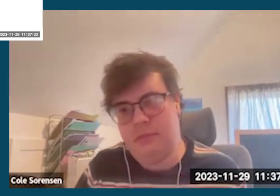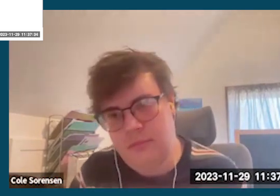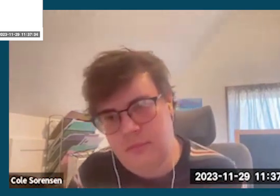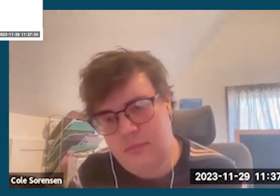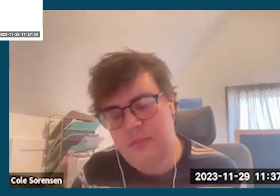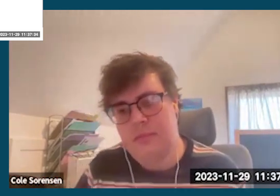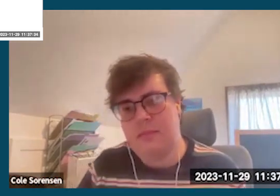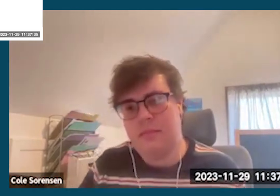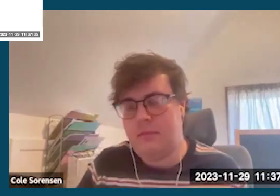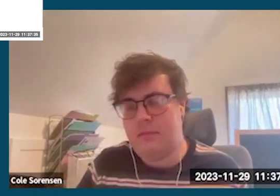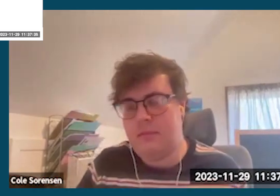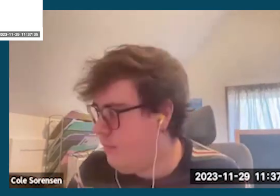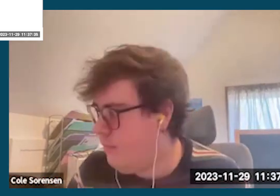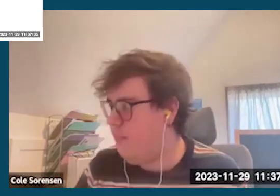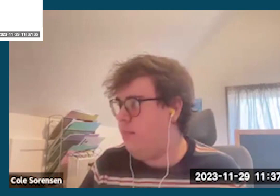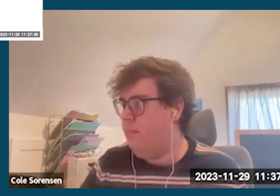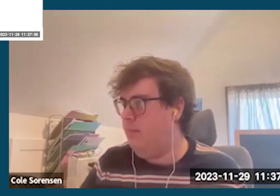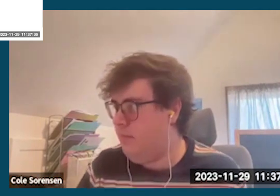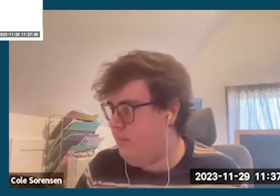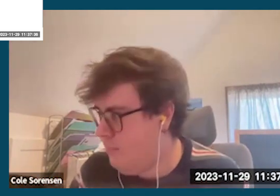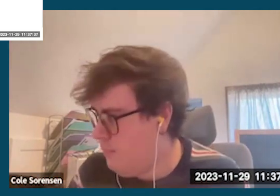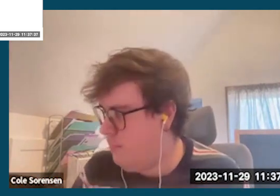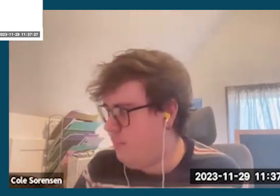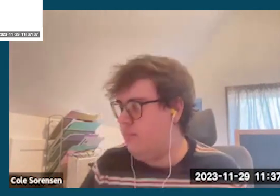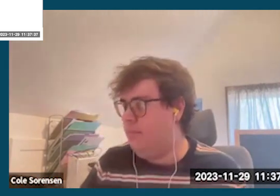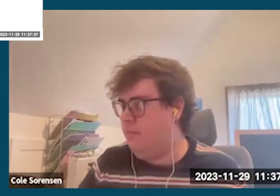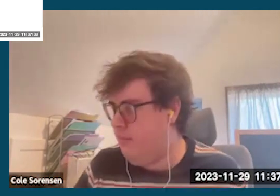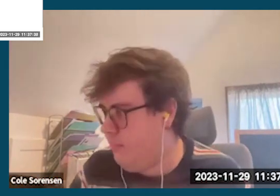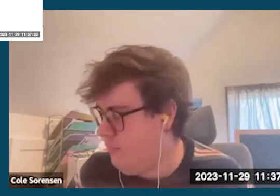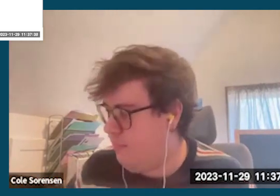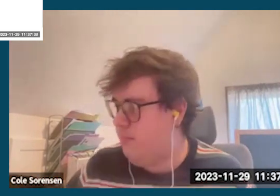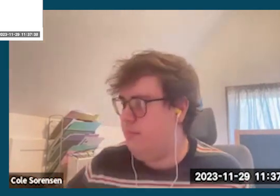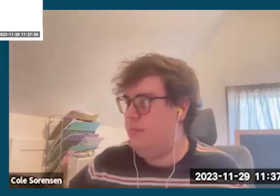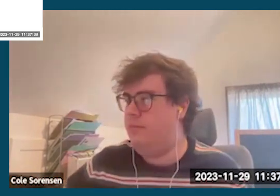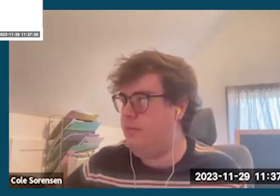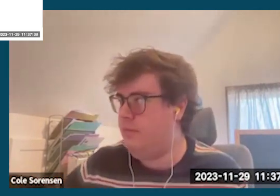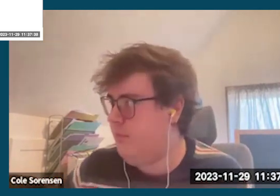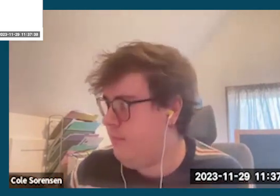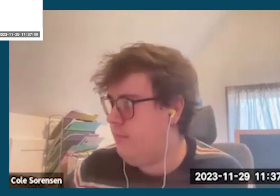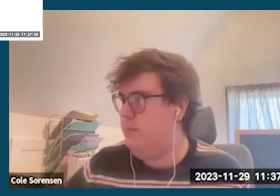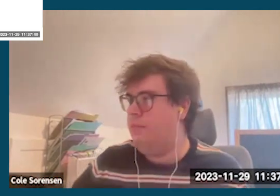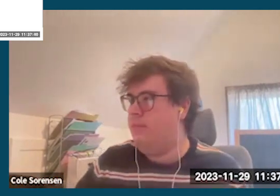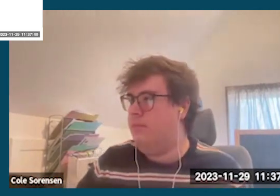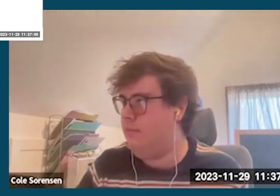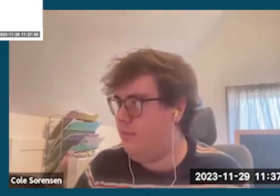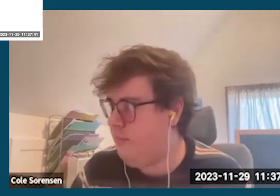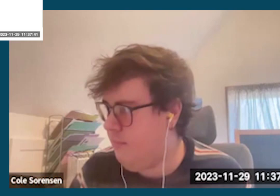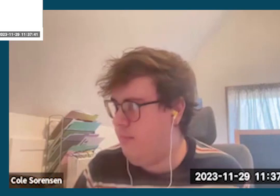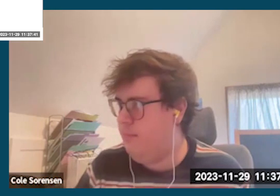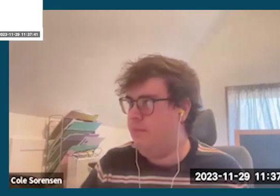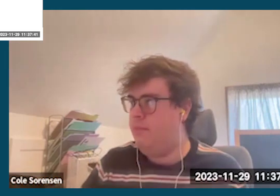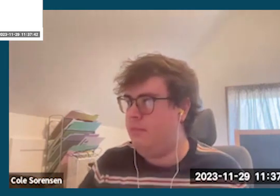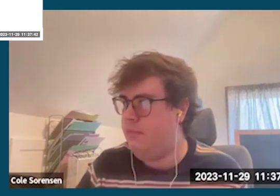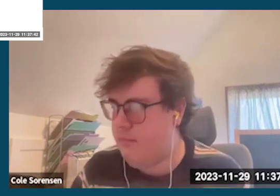my support worker can get complicated, because as soon as the person on the other end realizes they aren't speaking directly